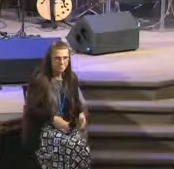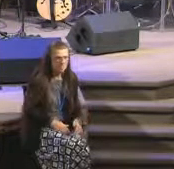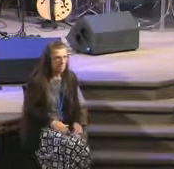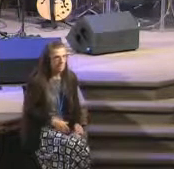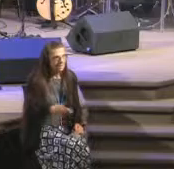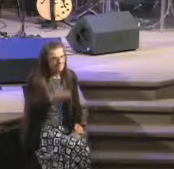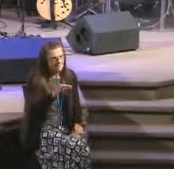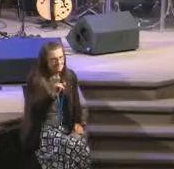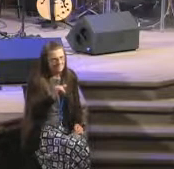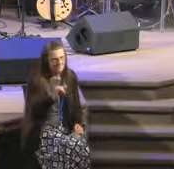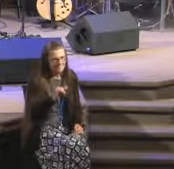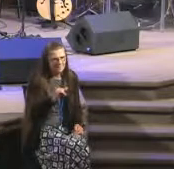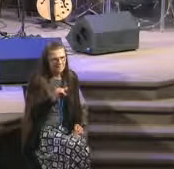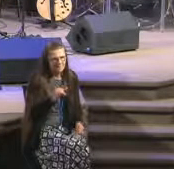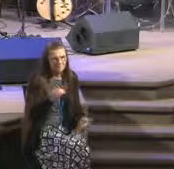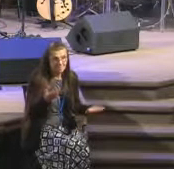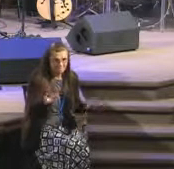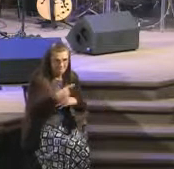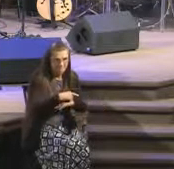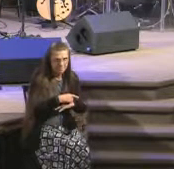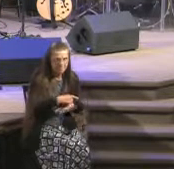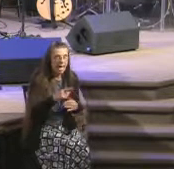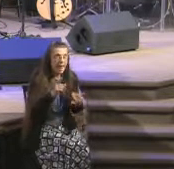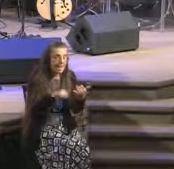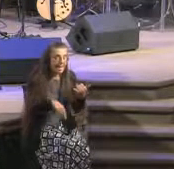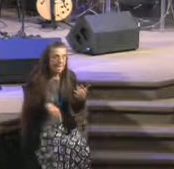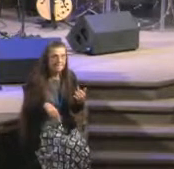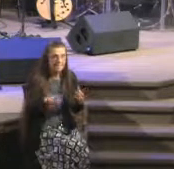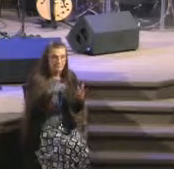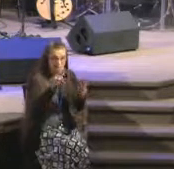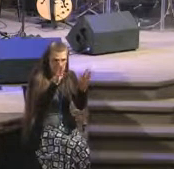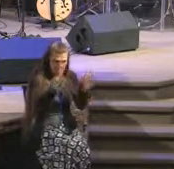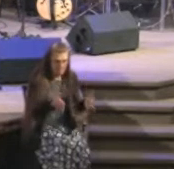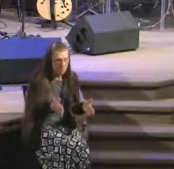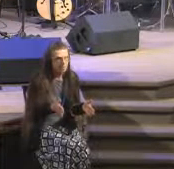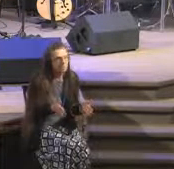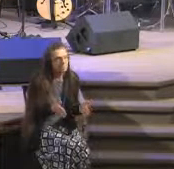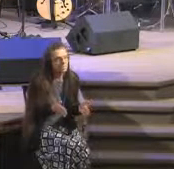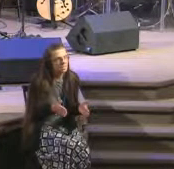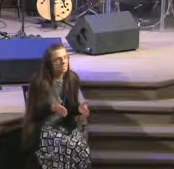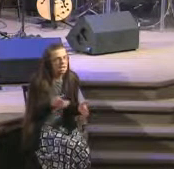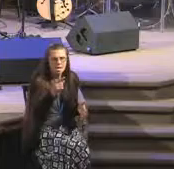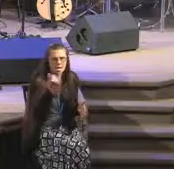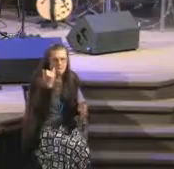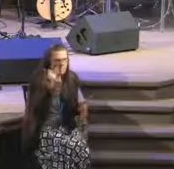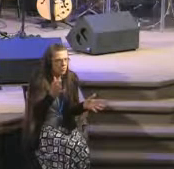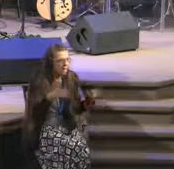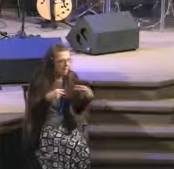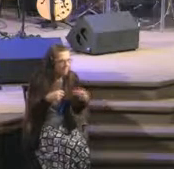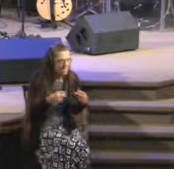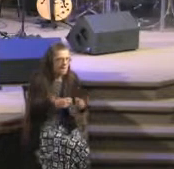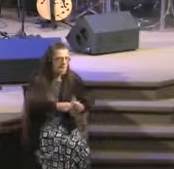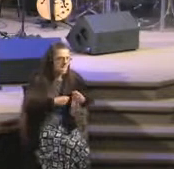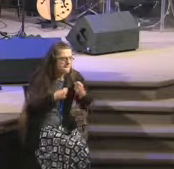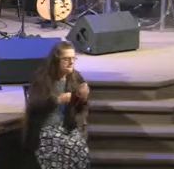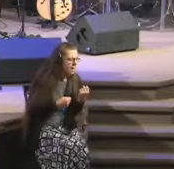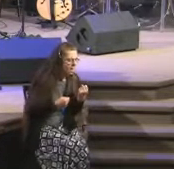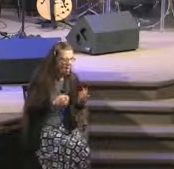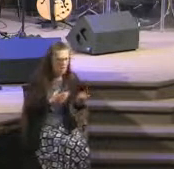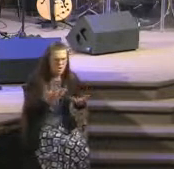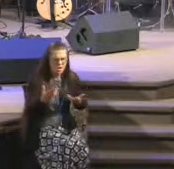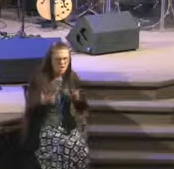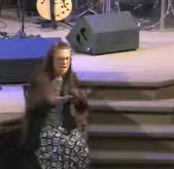And lastly, he dealt with the people. And the people, if you had any power, if you had any ability, if you had